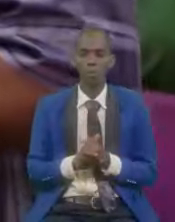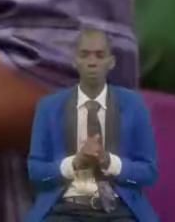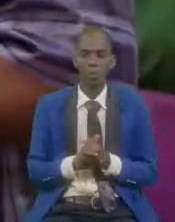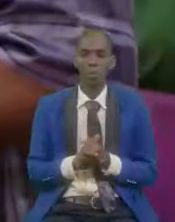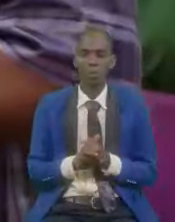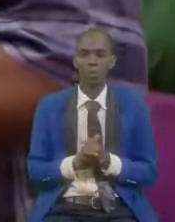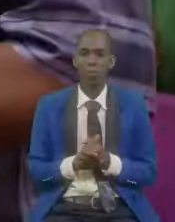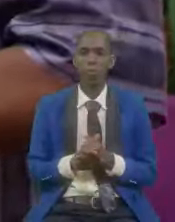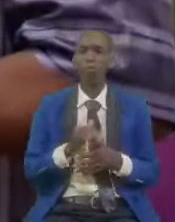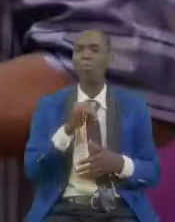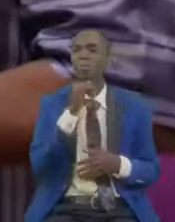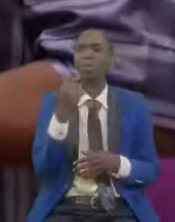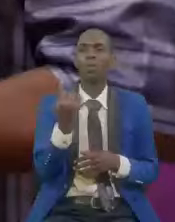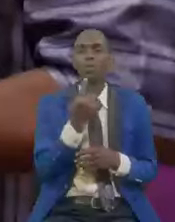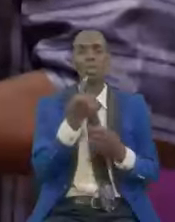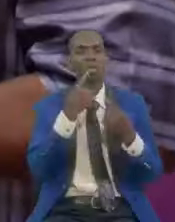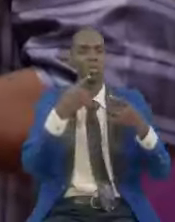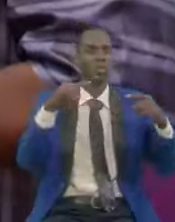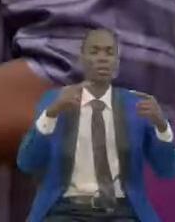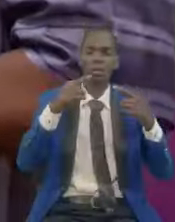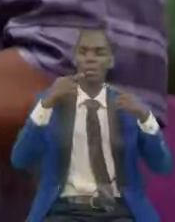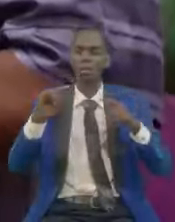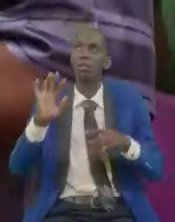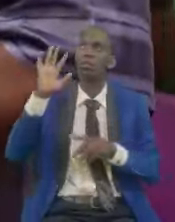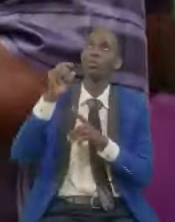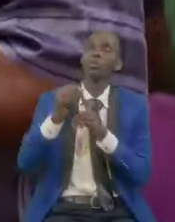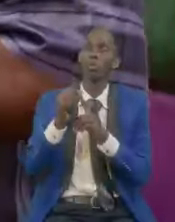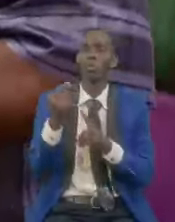not proclaimers only,